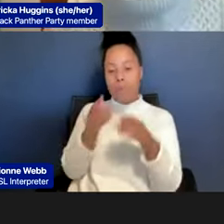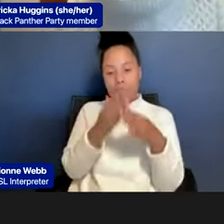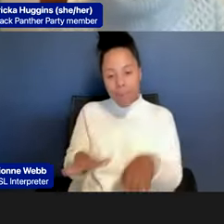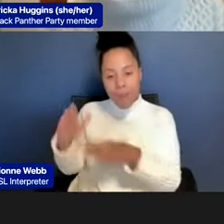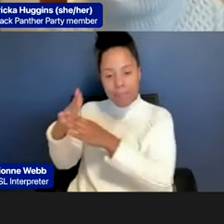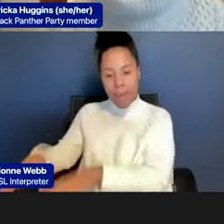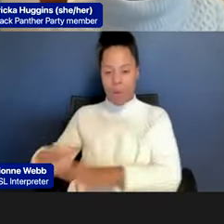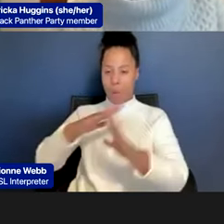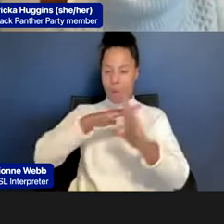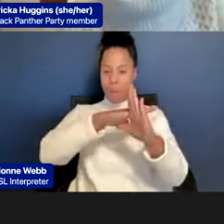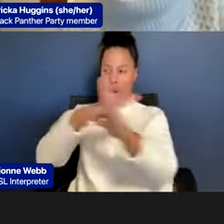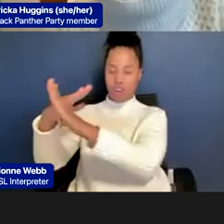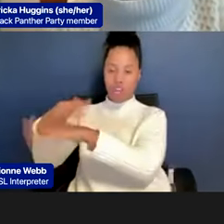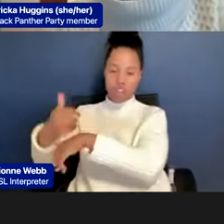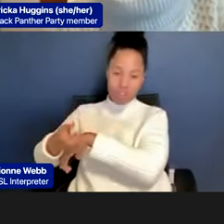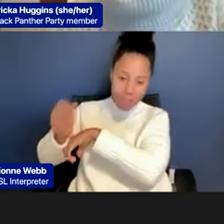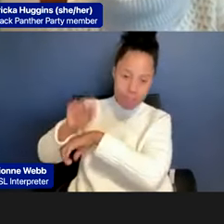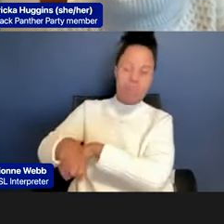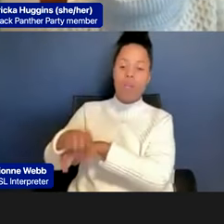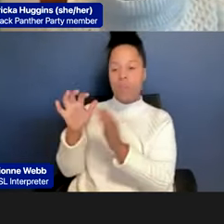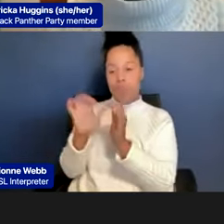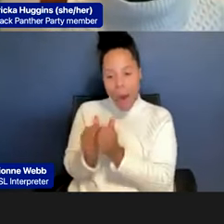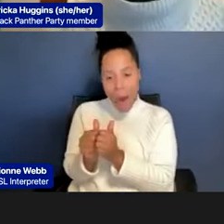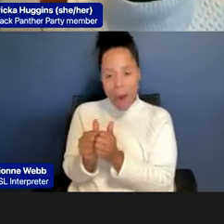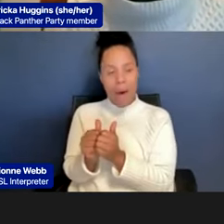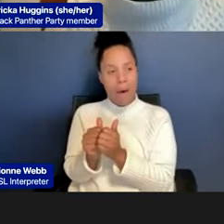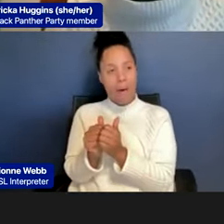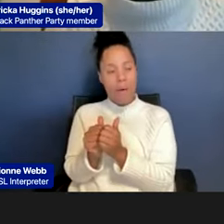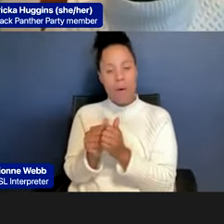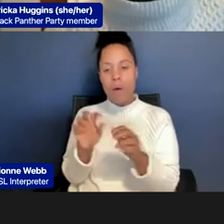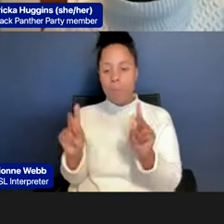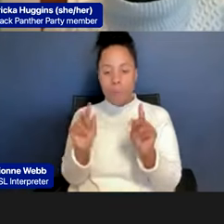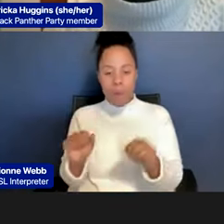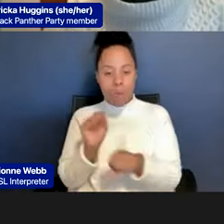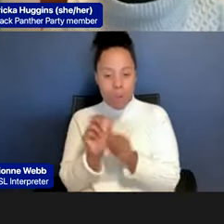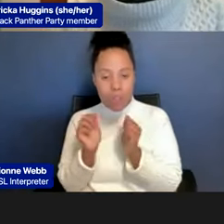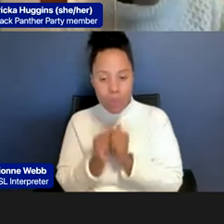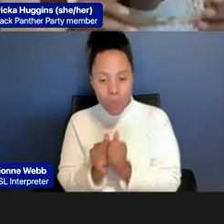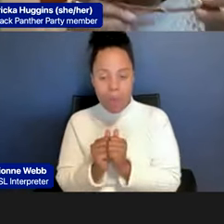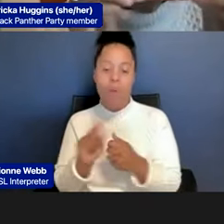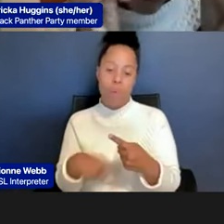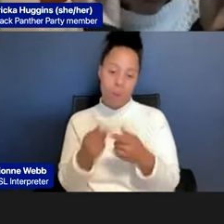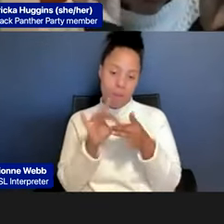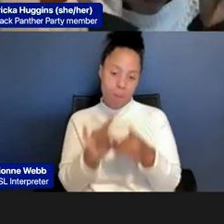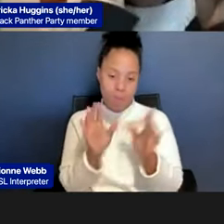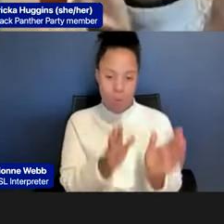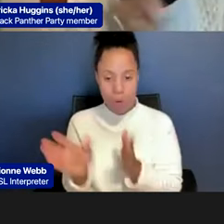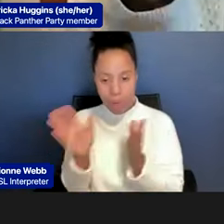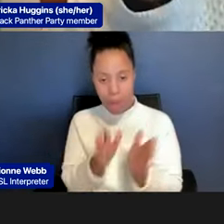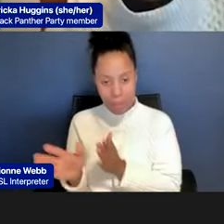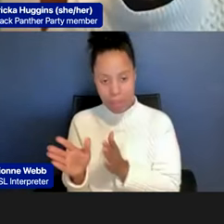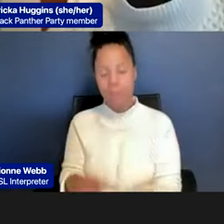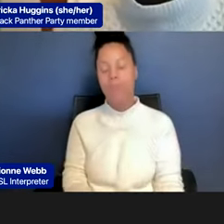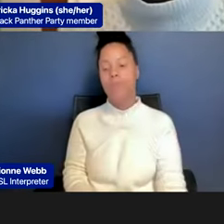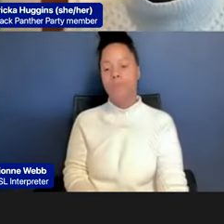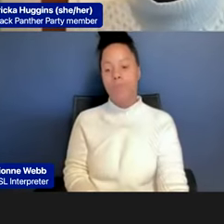organizations or individuals prefer to sort of work with each other when it comes to organizing. Now, I don't think that this idea